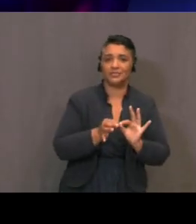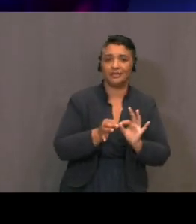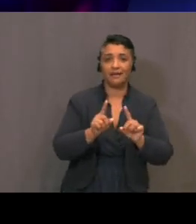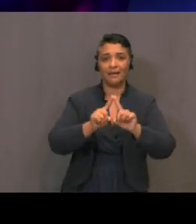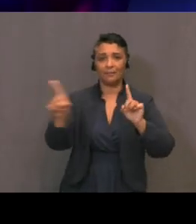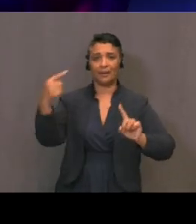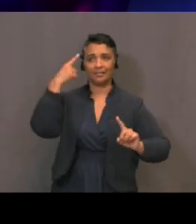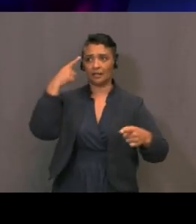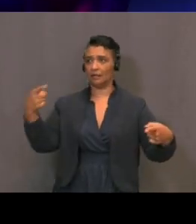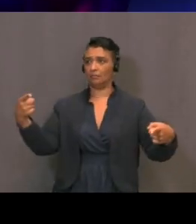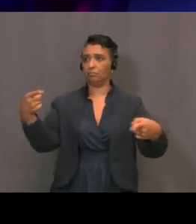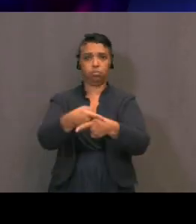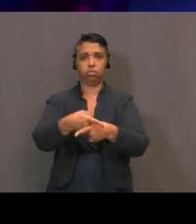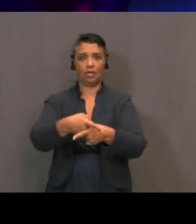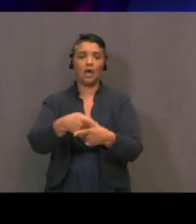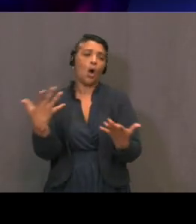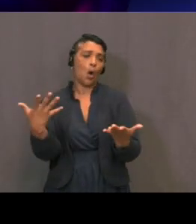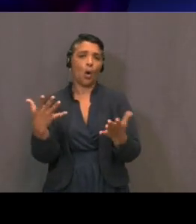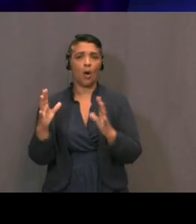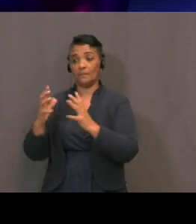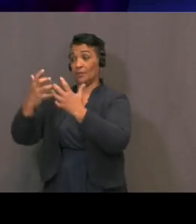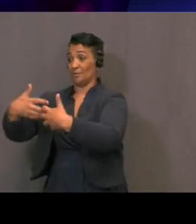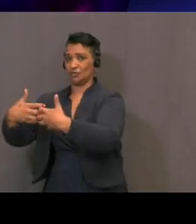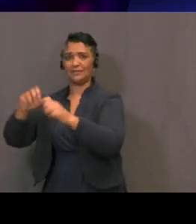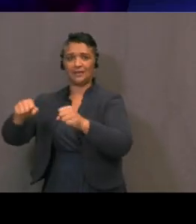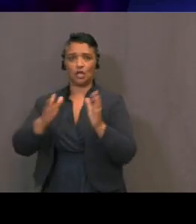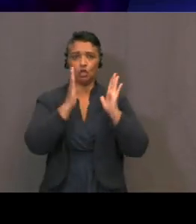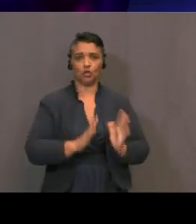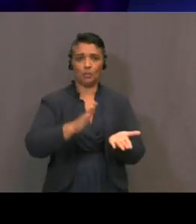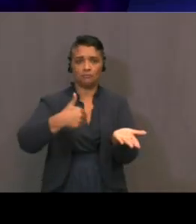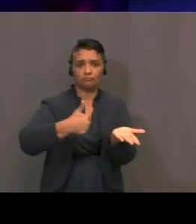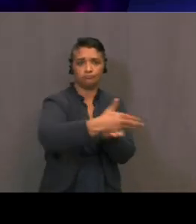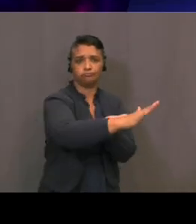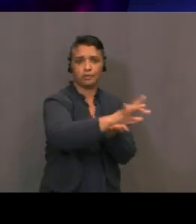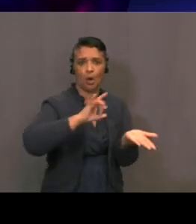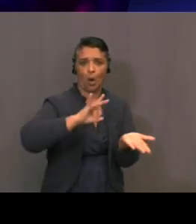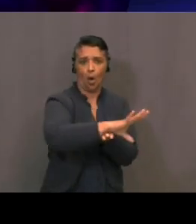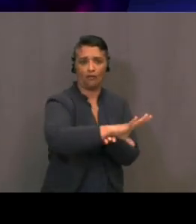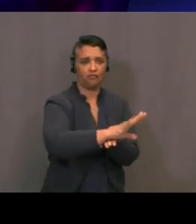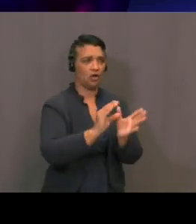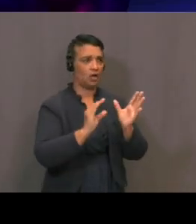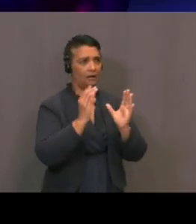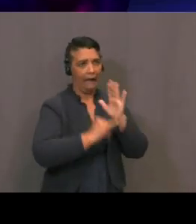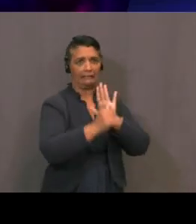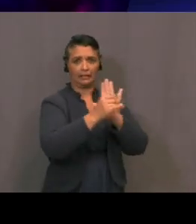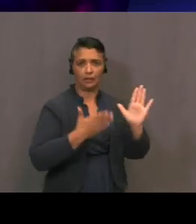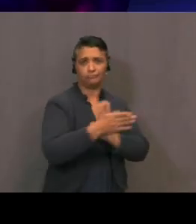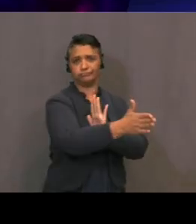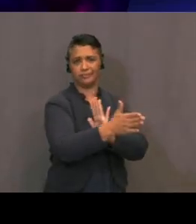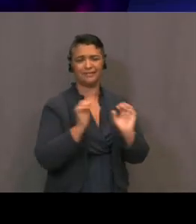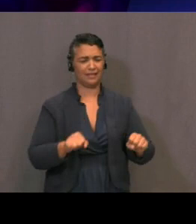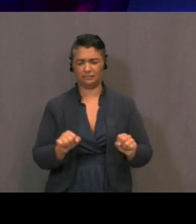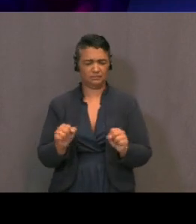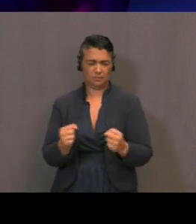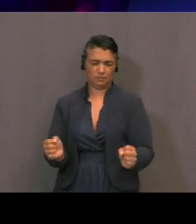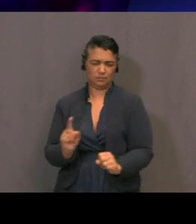that motion in mind that it is there to replace the human creativity and identity.